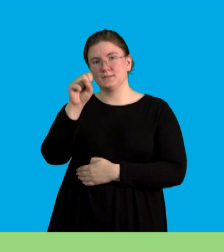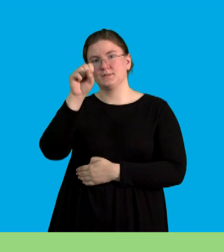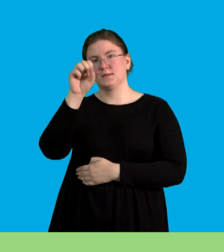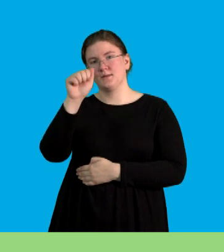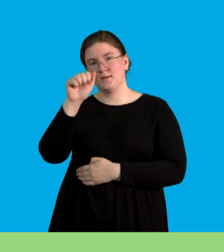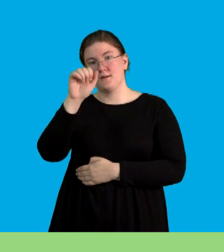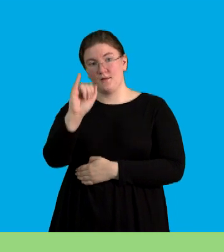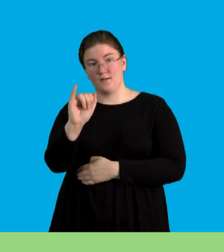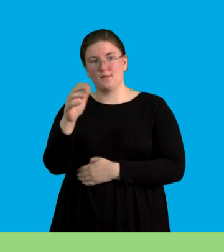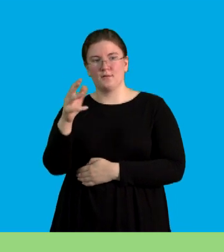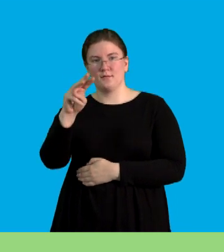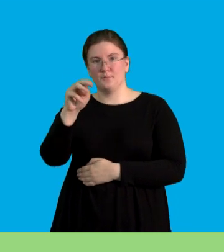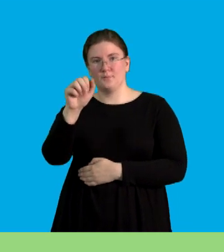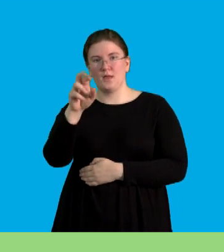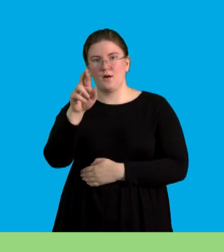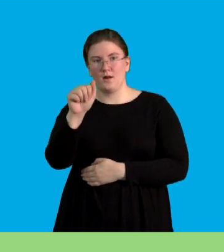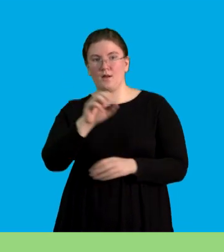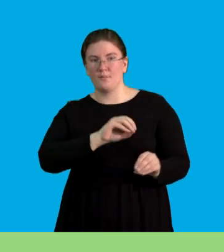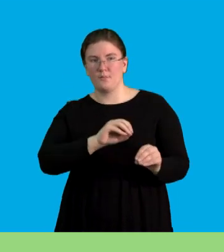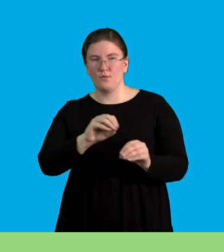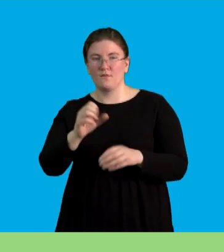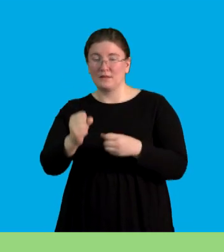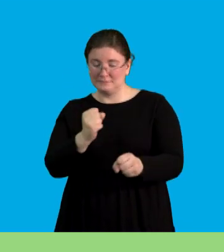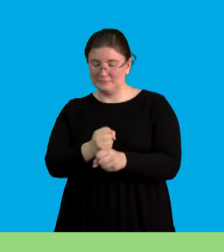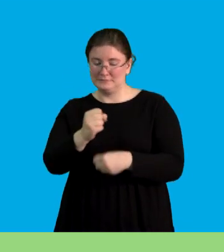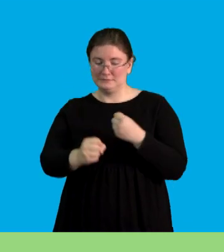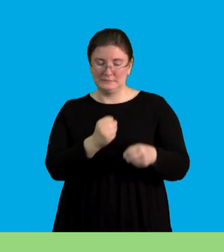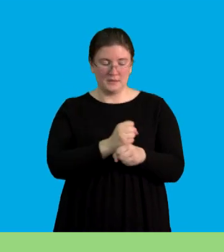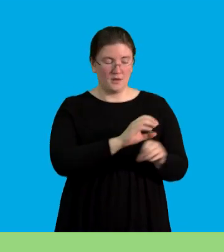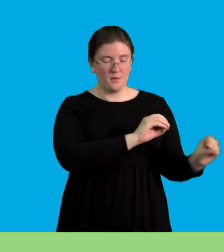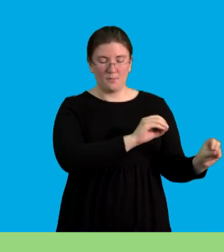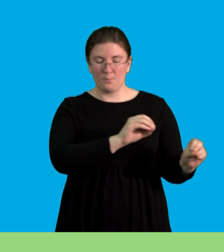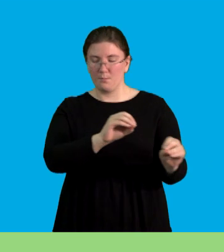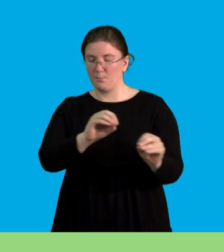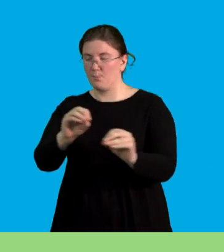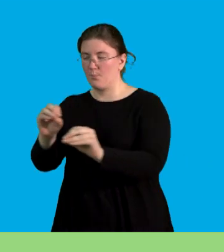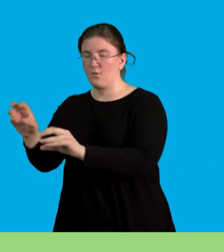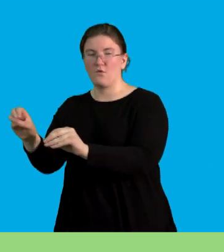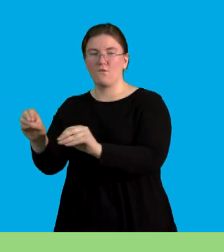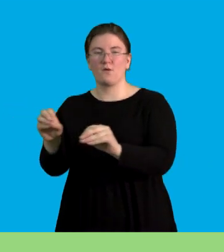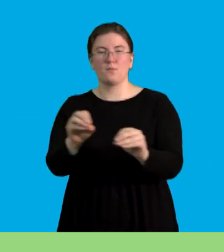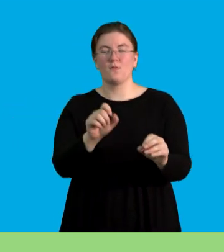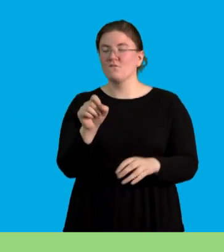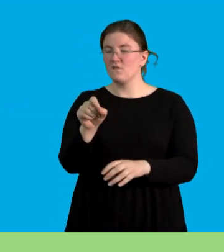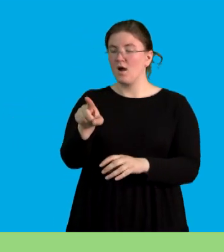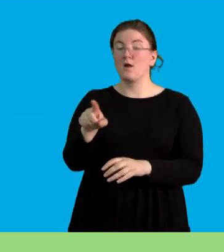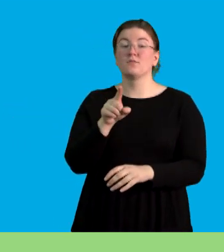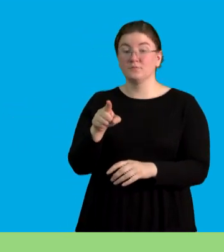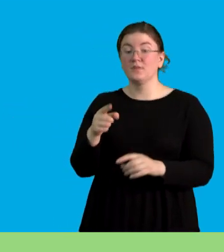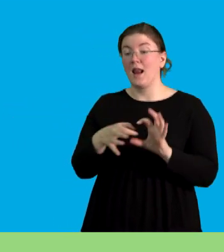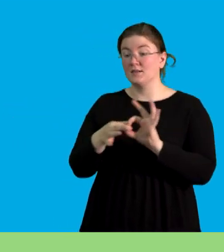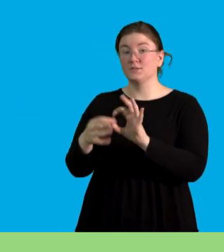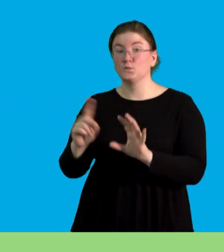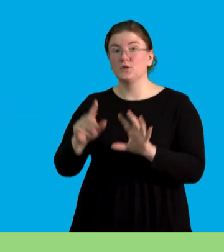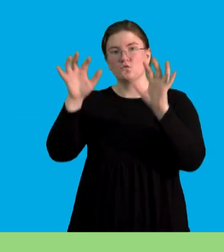Okay, they migrate long distances each year, which coincides with the pattern of rainfall and